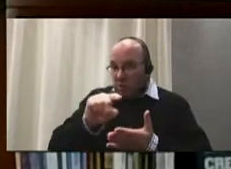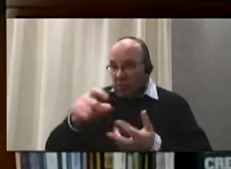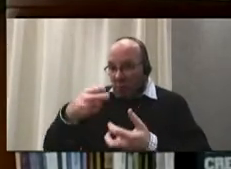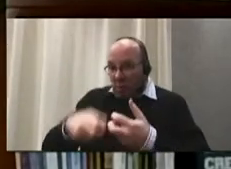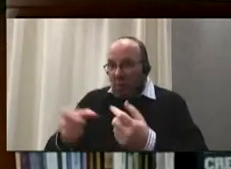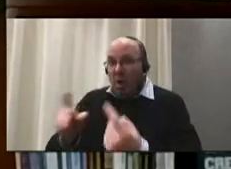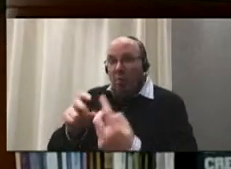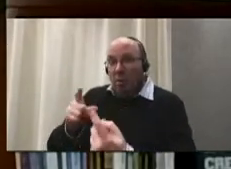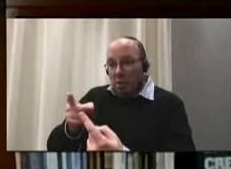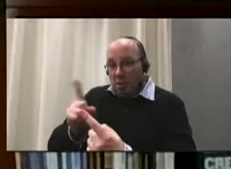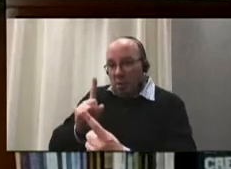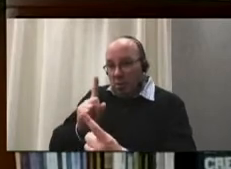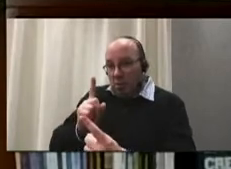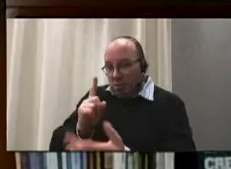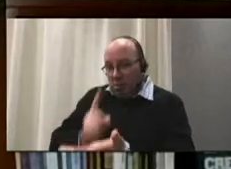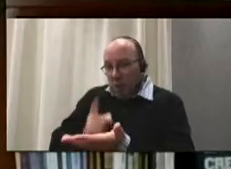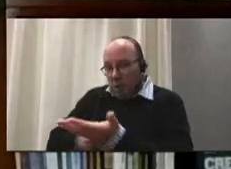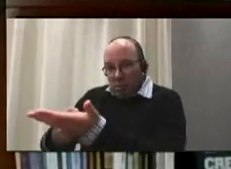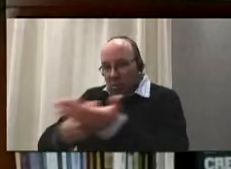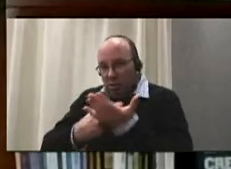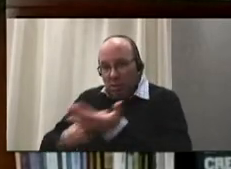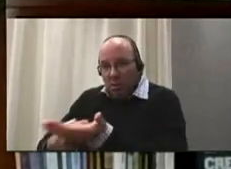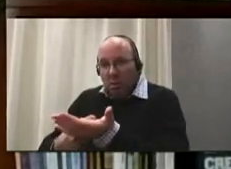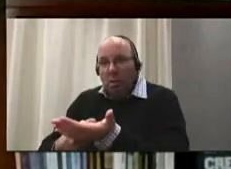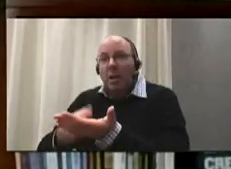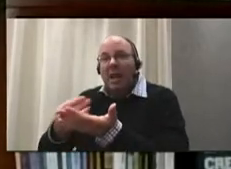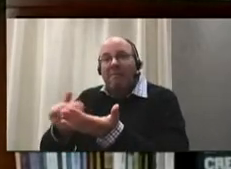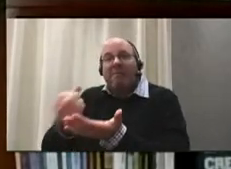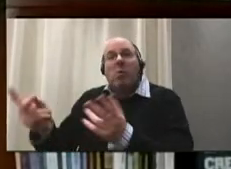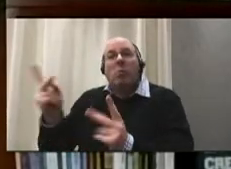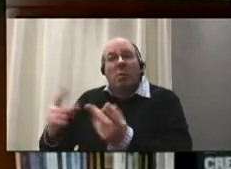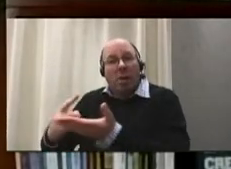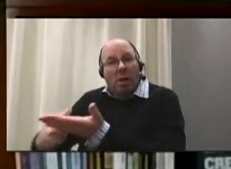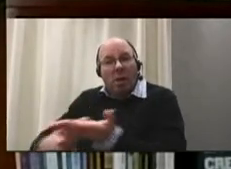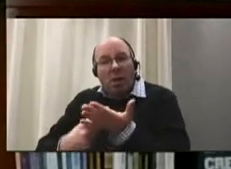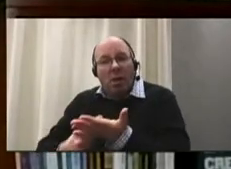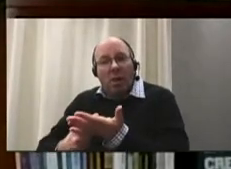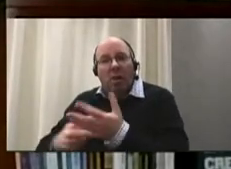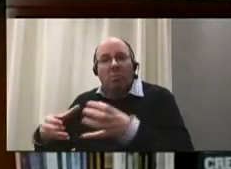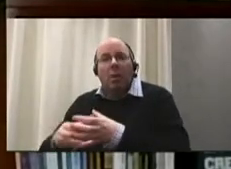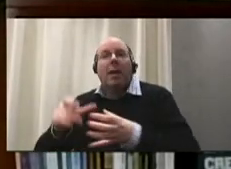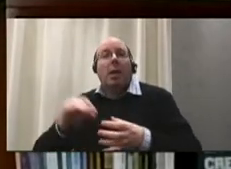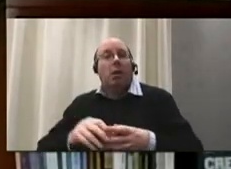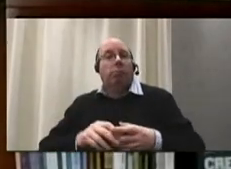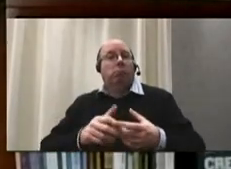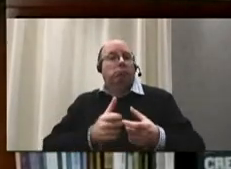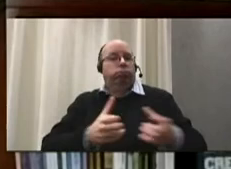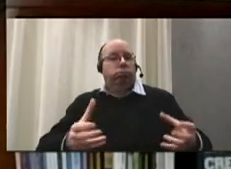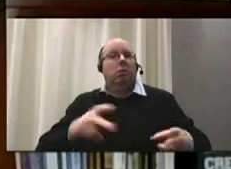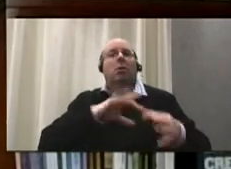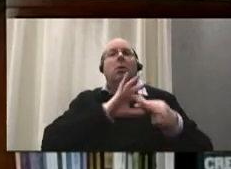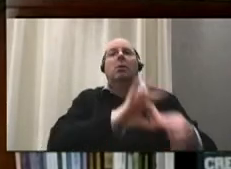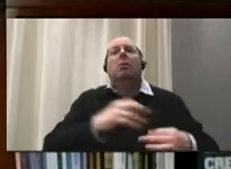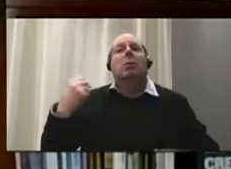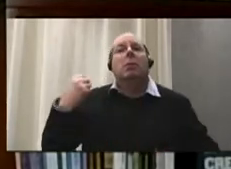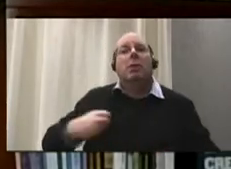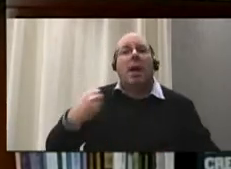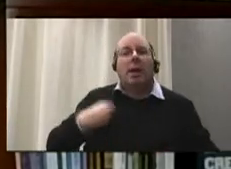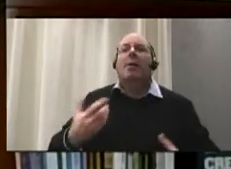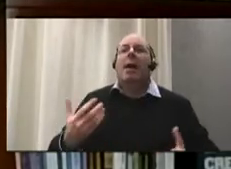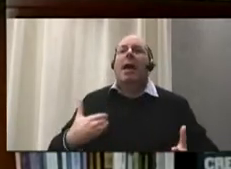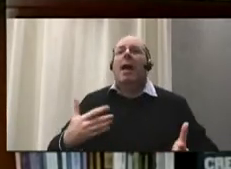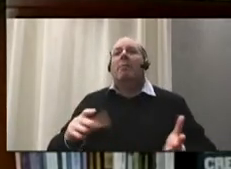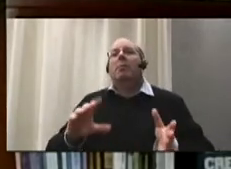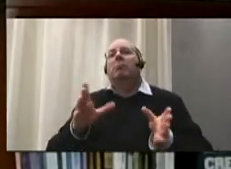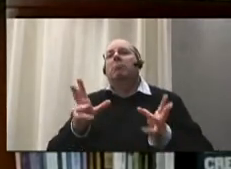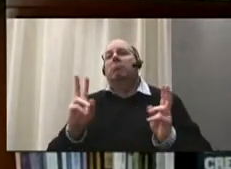solve the problem. If it's a larger community problem, like a gang problem or something like that, of course we have the street outreach network and other, you know, other